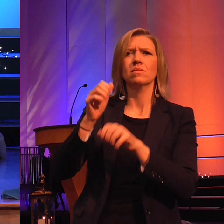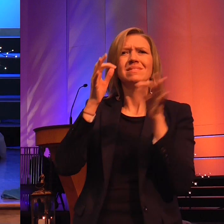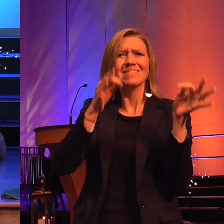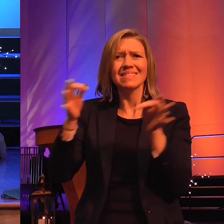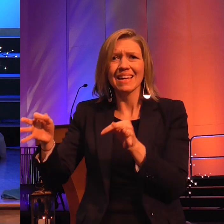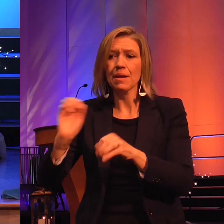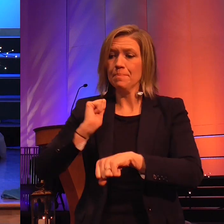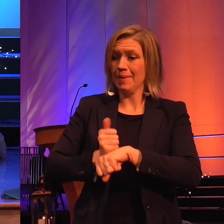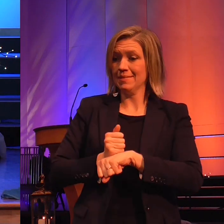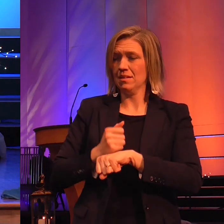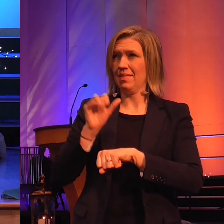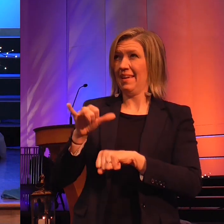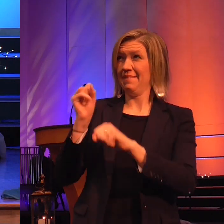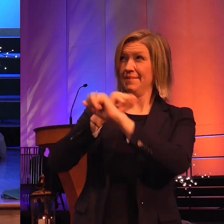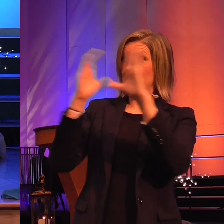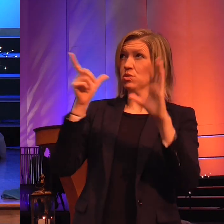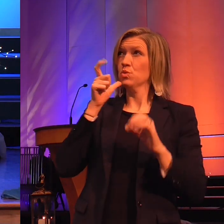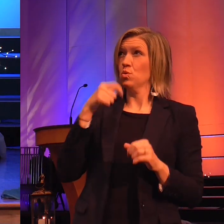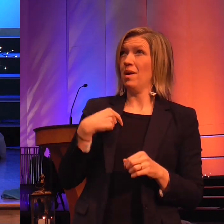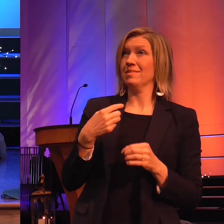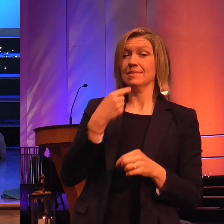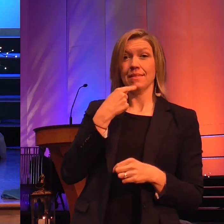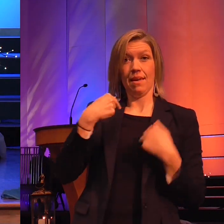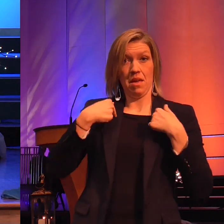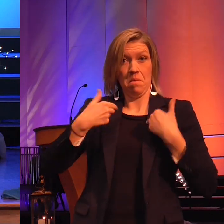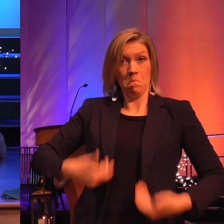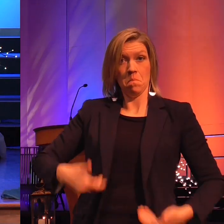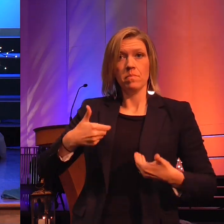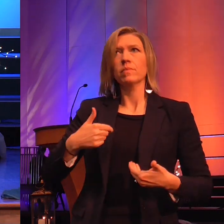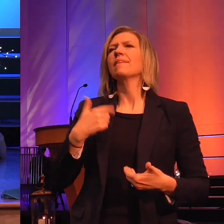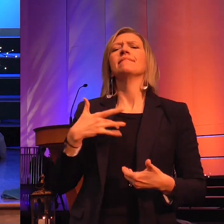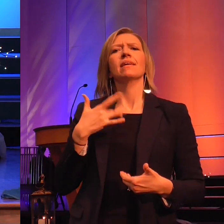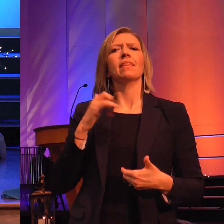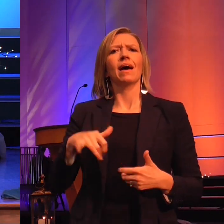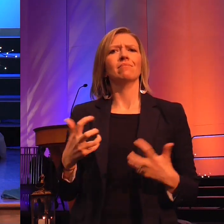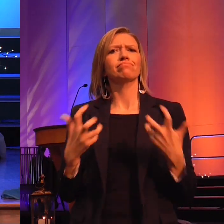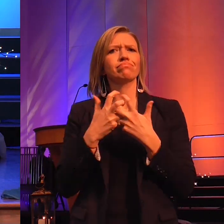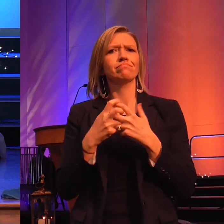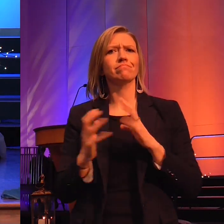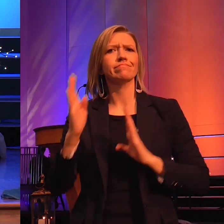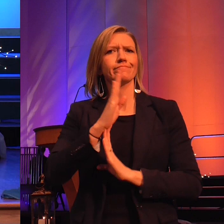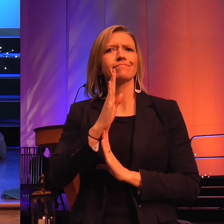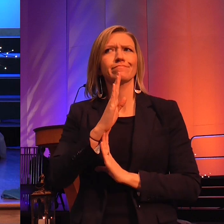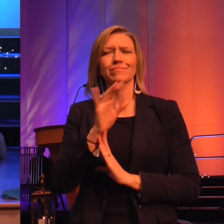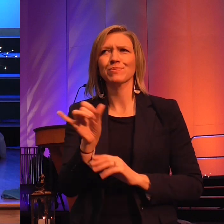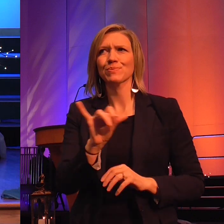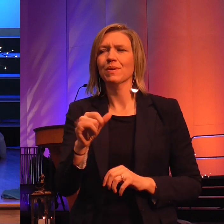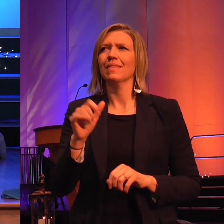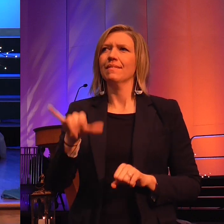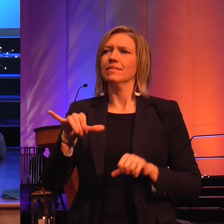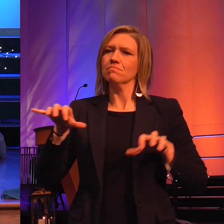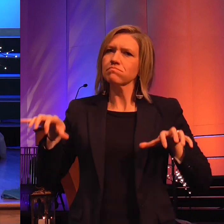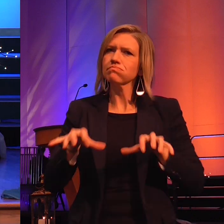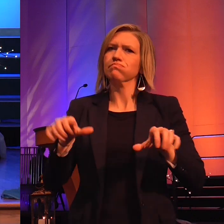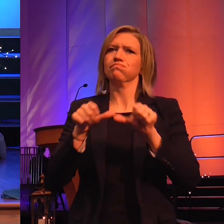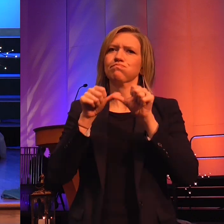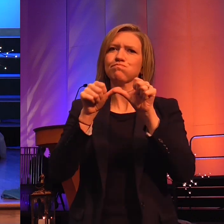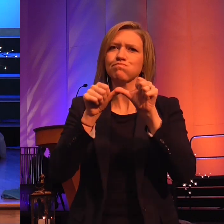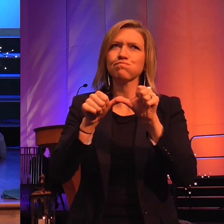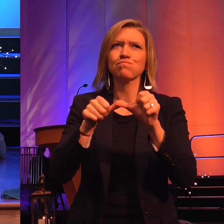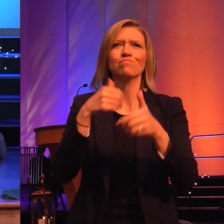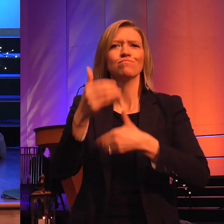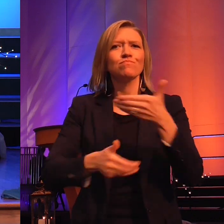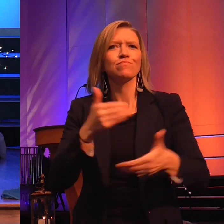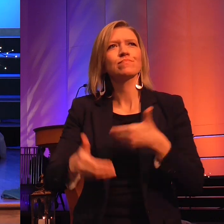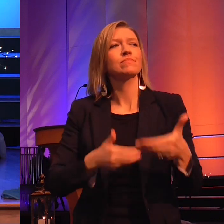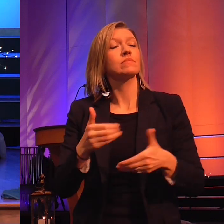we say we are, we feel that alignment and that integrity in our own lives, and we have momentum that can lead us forward. So this morning, as